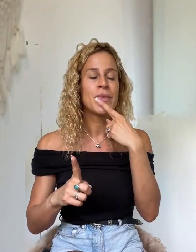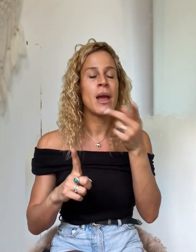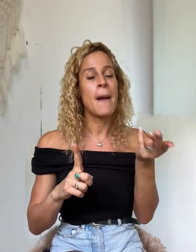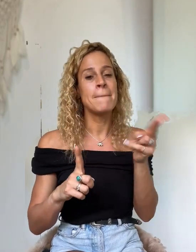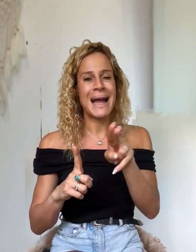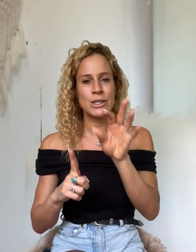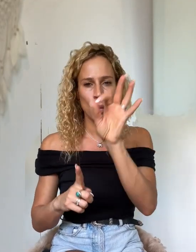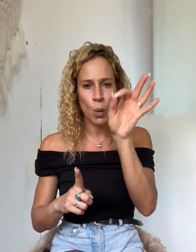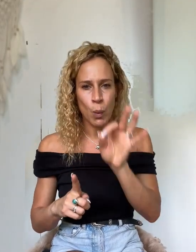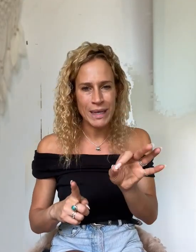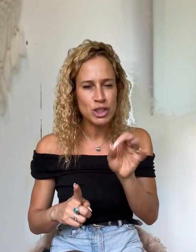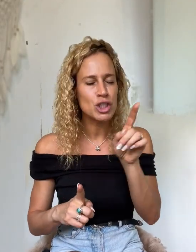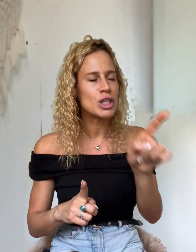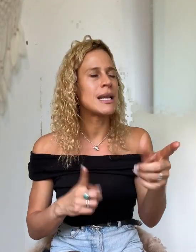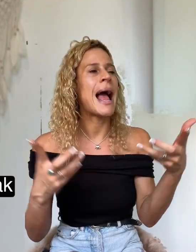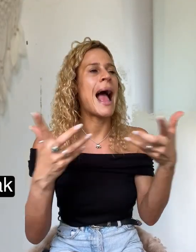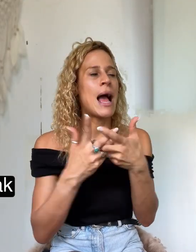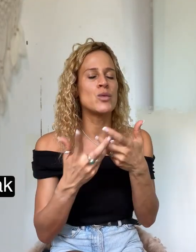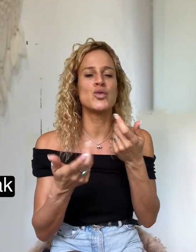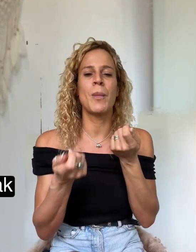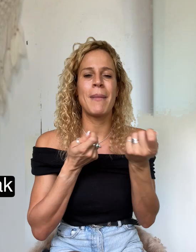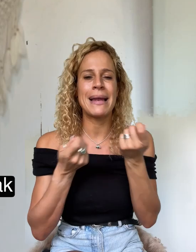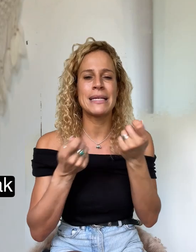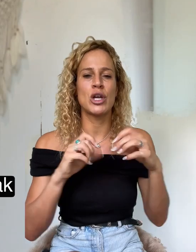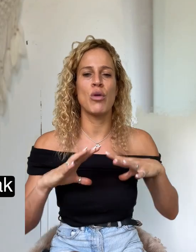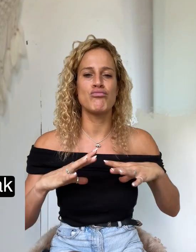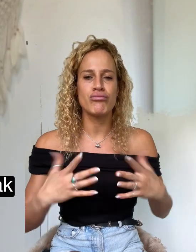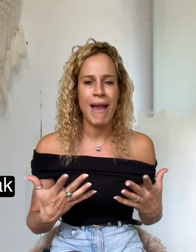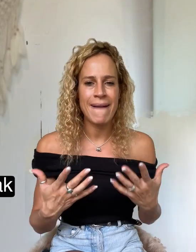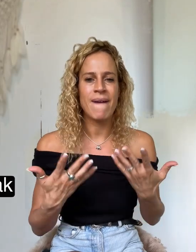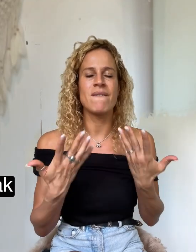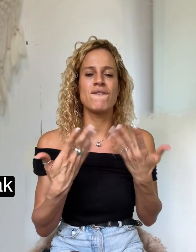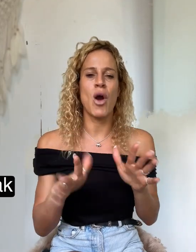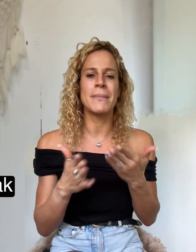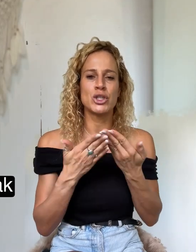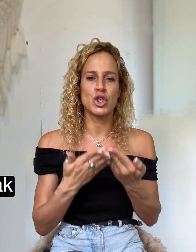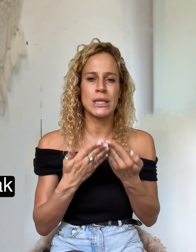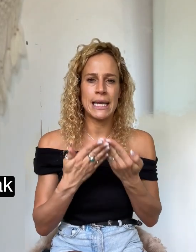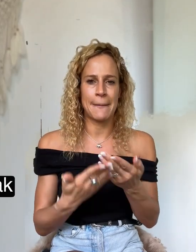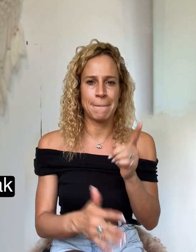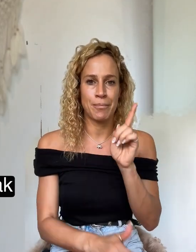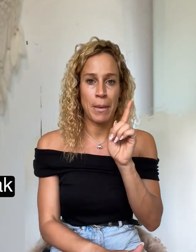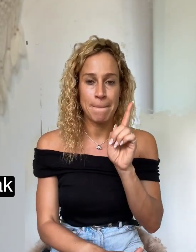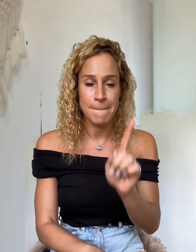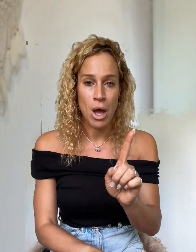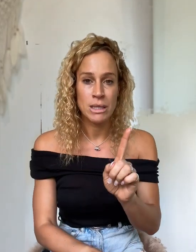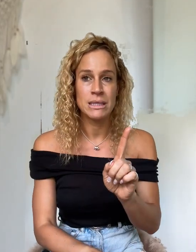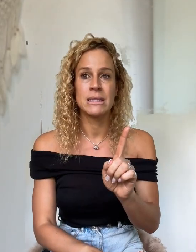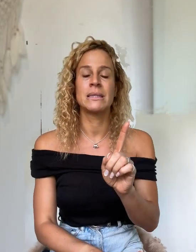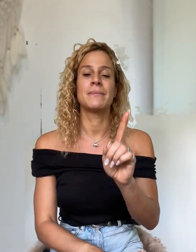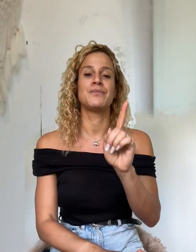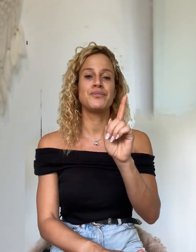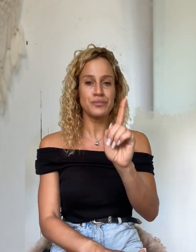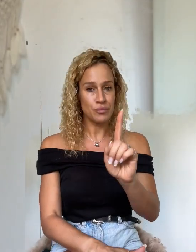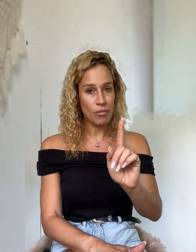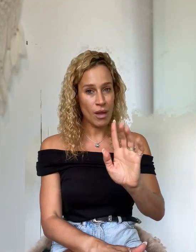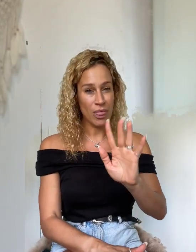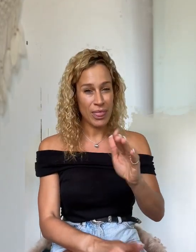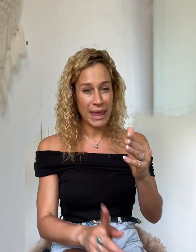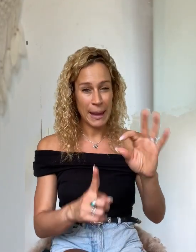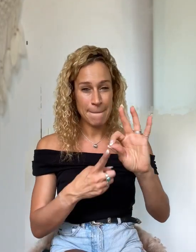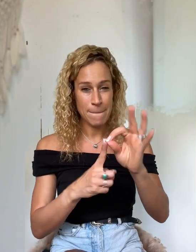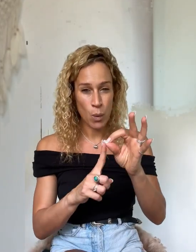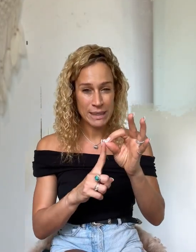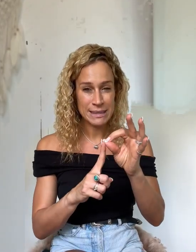will get back to answering the question, how to manage a break when you take a study break. But the point I want to make